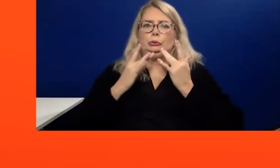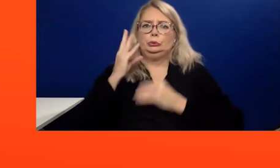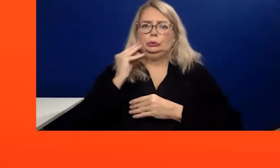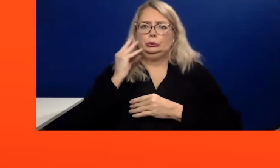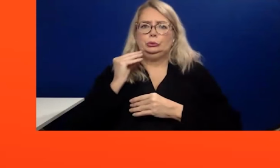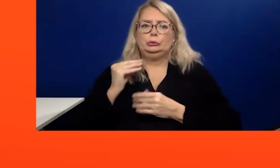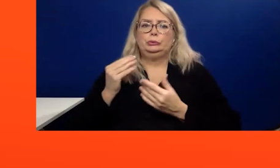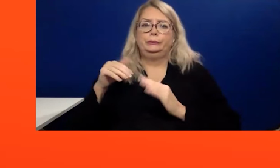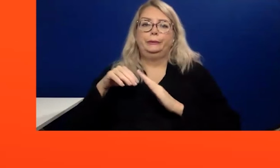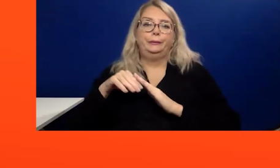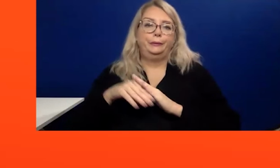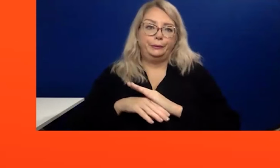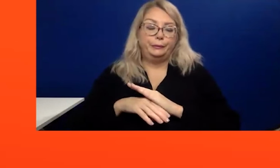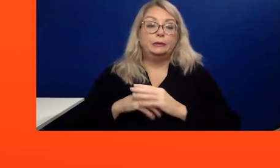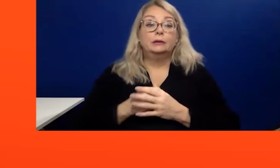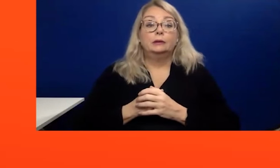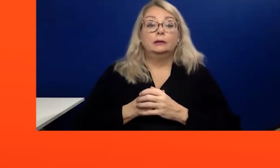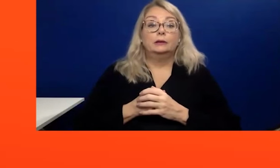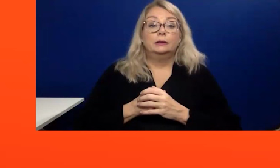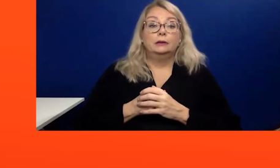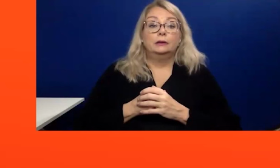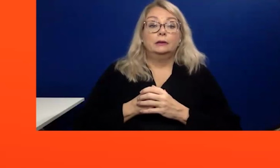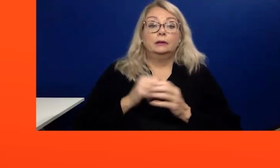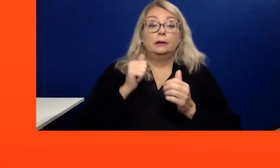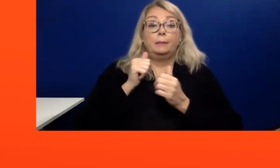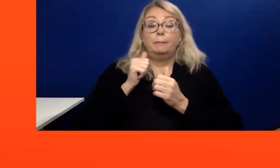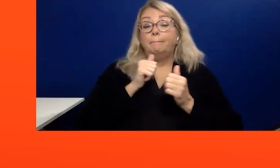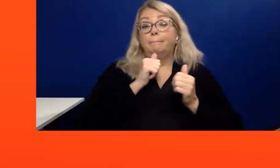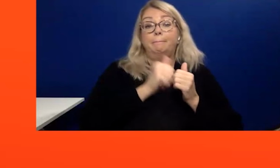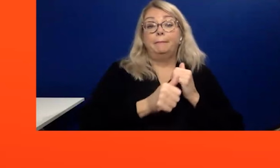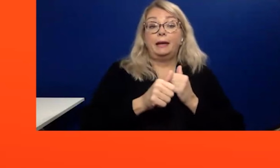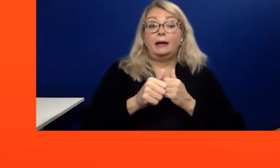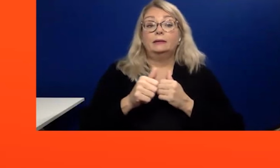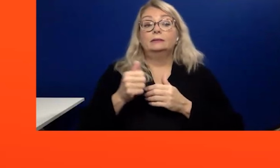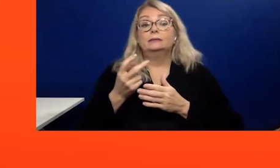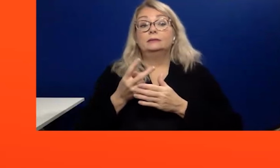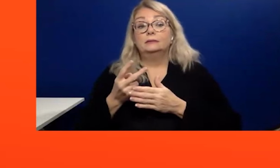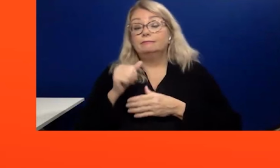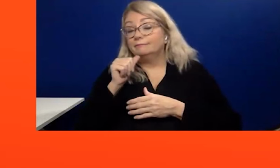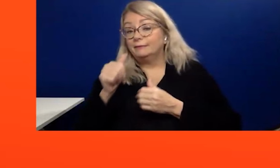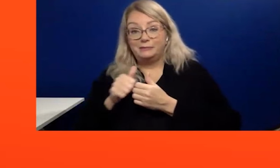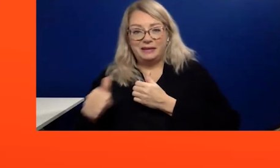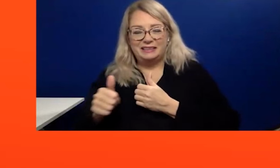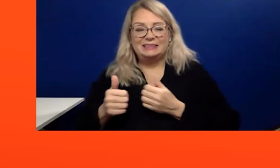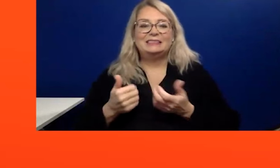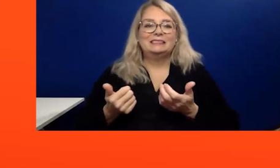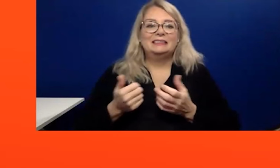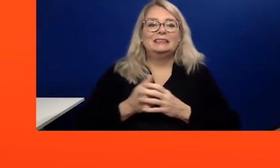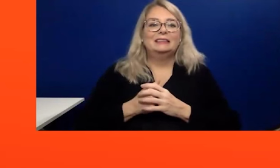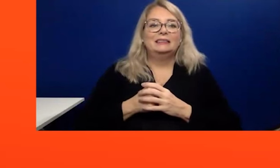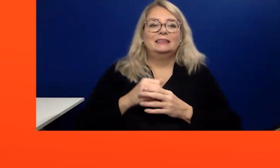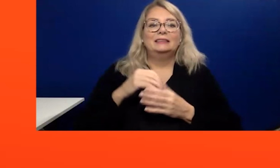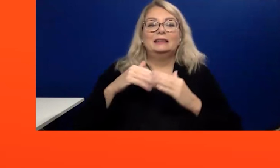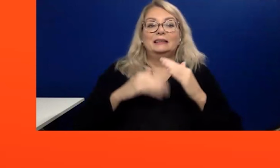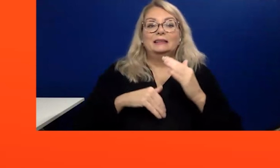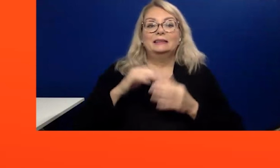Pass, no pass grading, 80% or greater in all criteria of the passing grade. So that's generally what you see. Less than 80% and